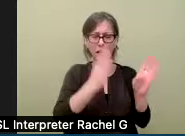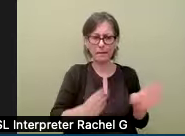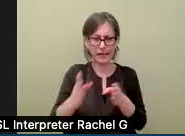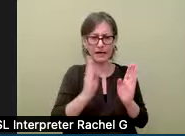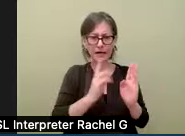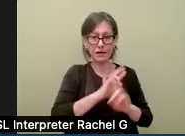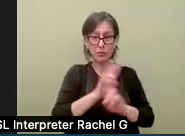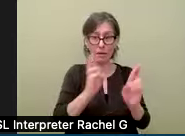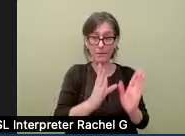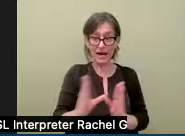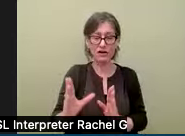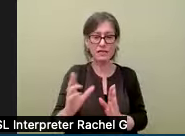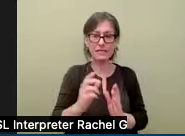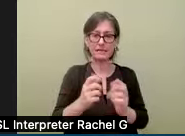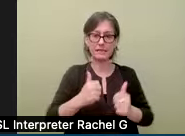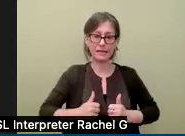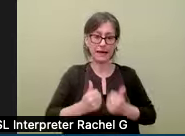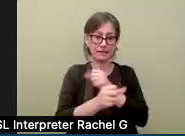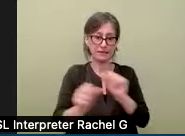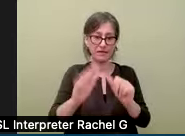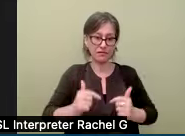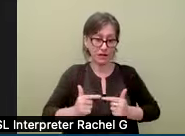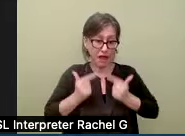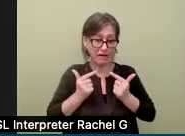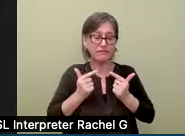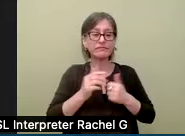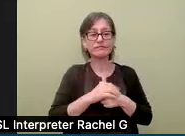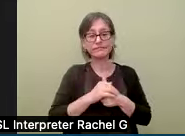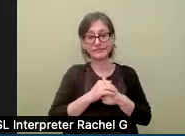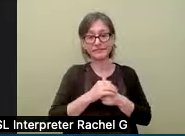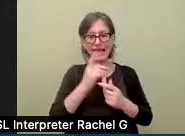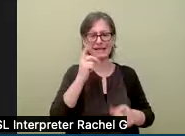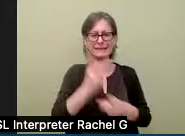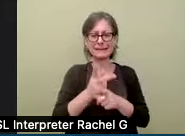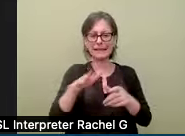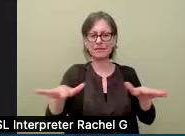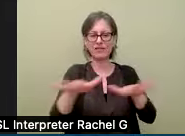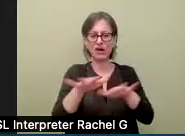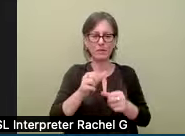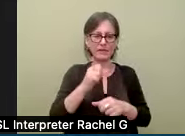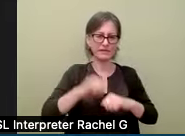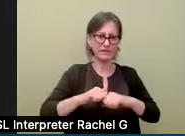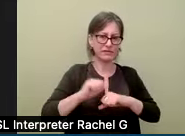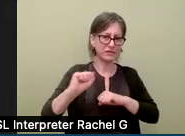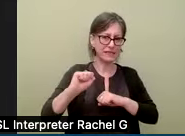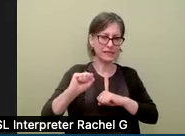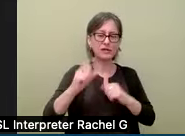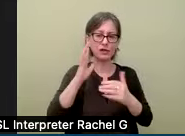can save lives and keep communities resilient. So in this presentation, you'll learn about tsunami hazards in